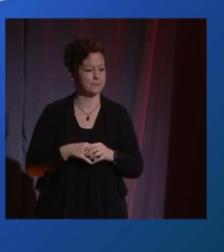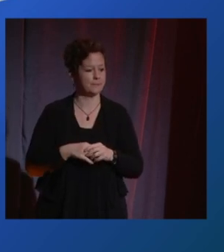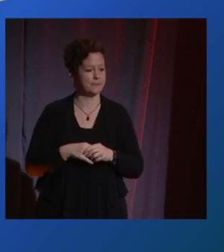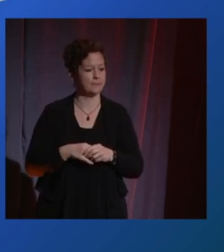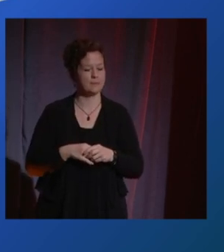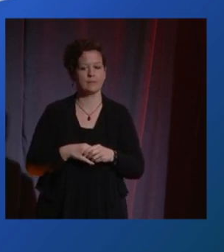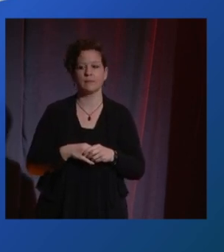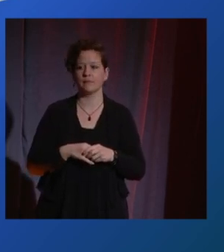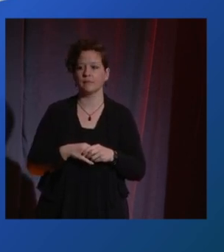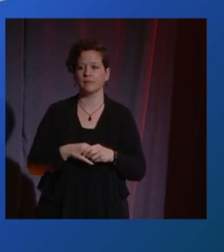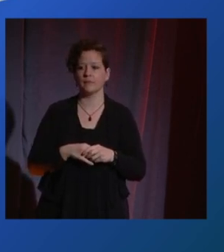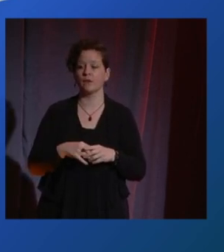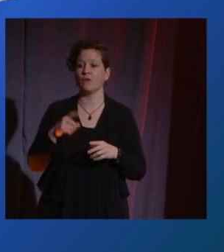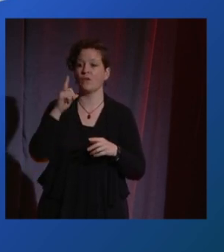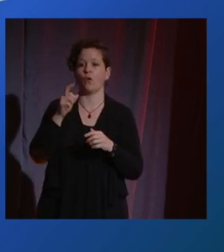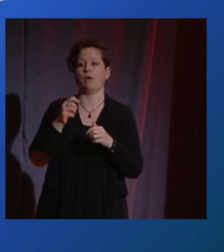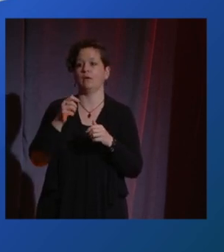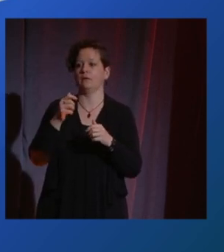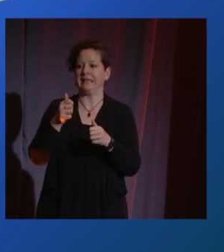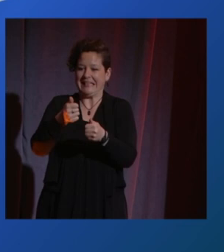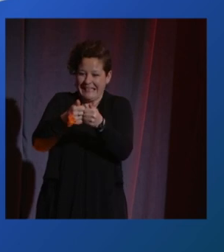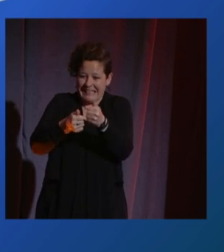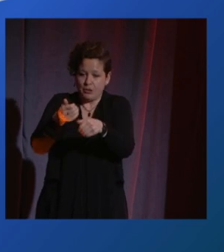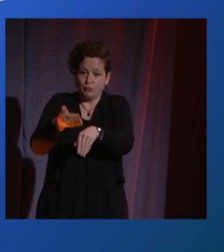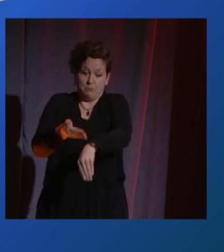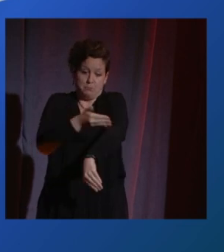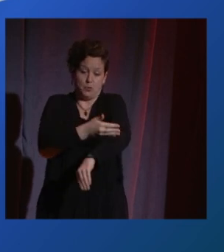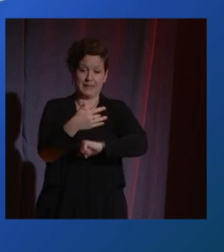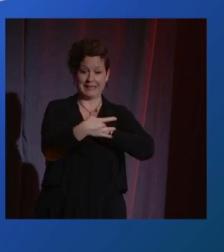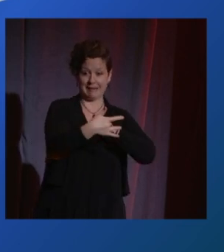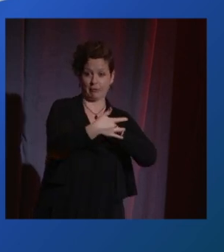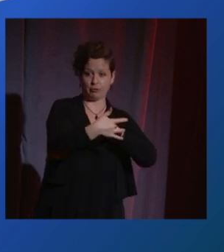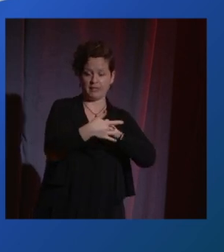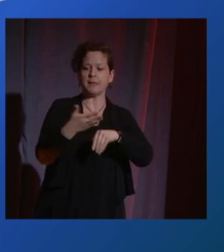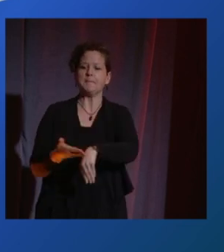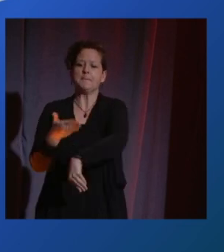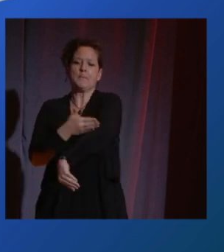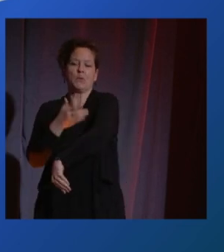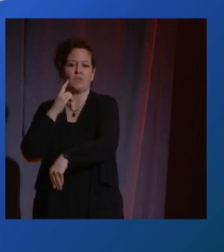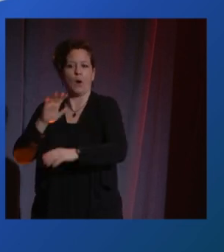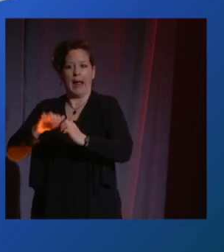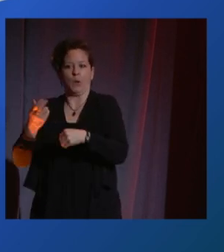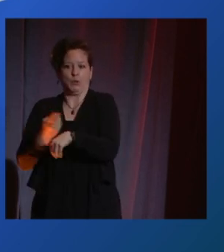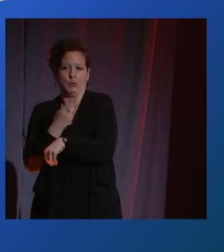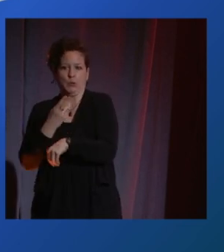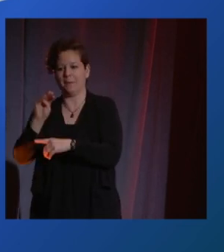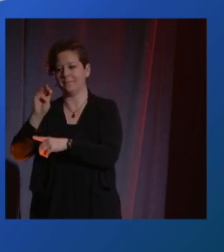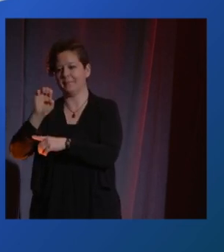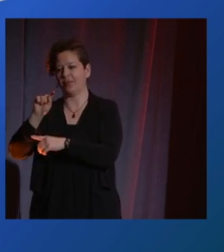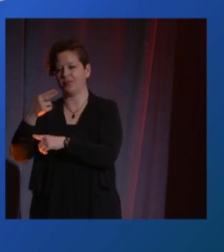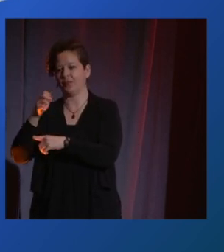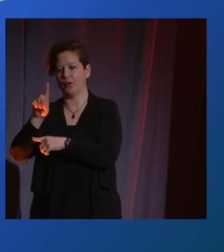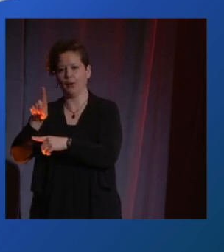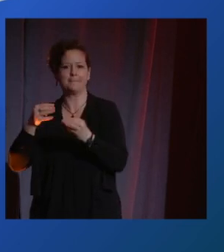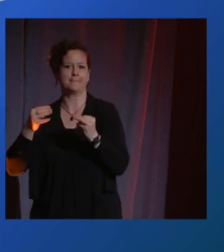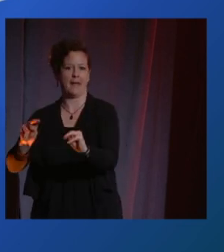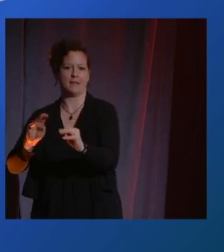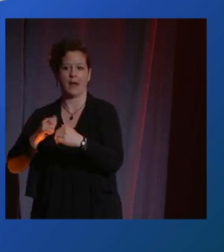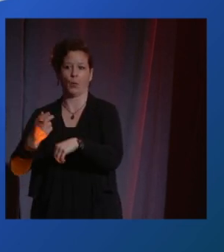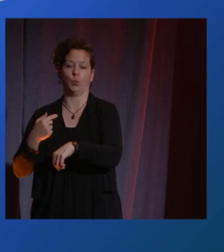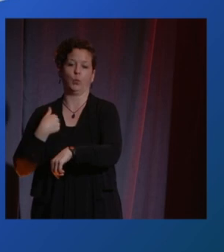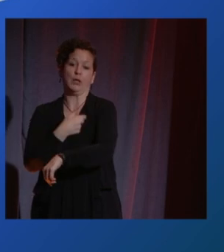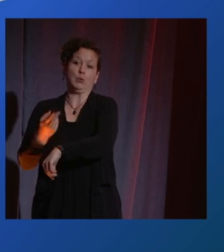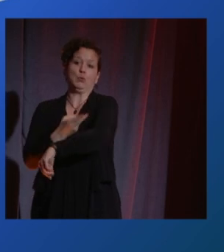for every advancing technology there's an advancing method which creates new understanding and that that to me is